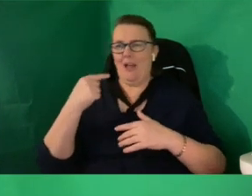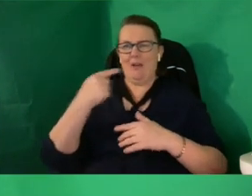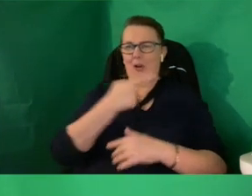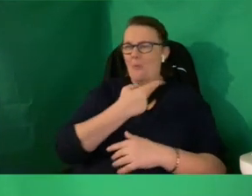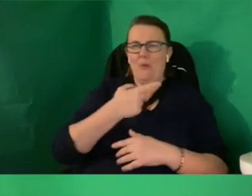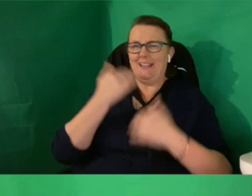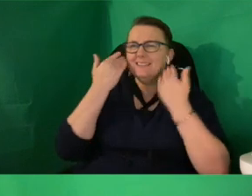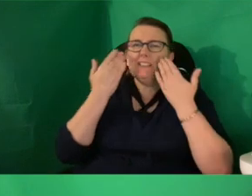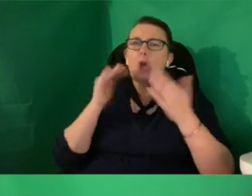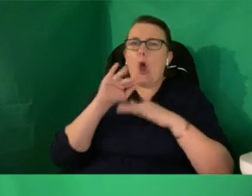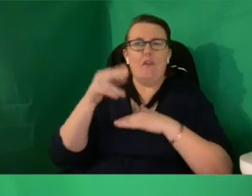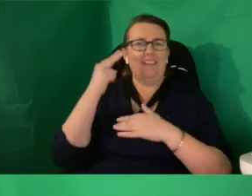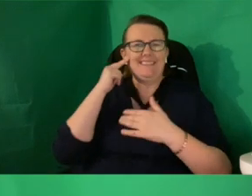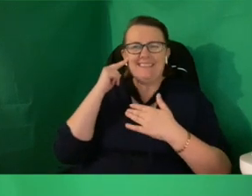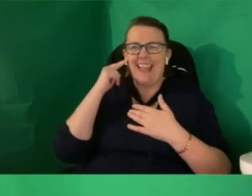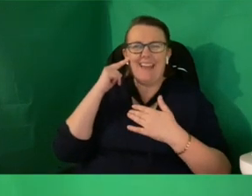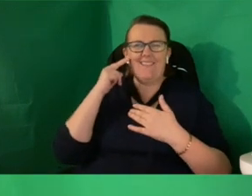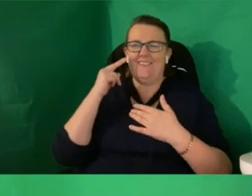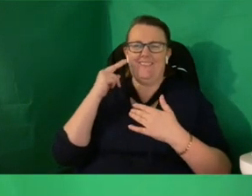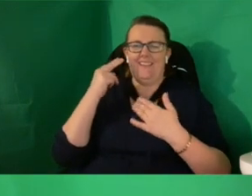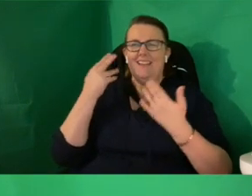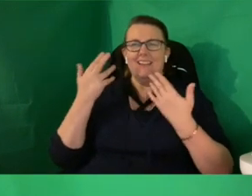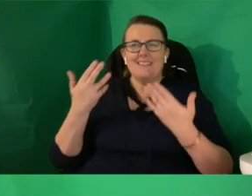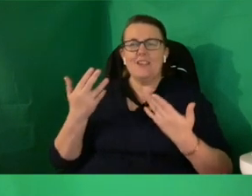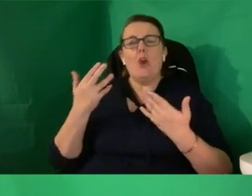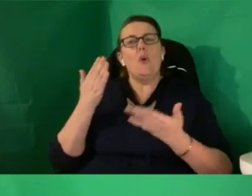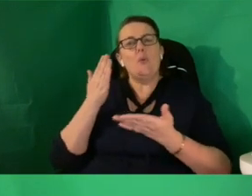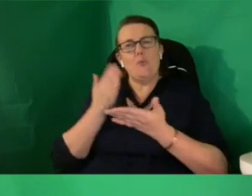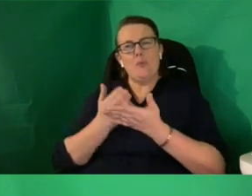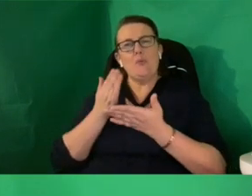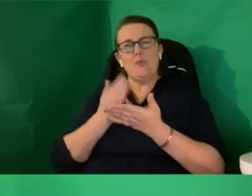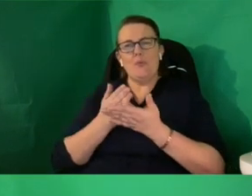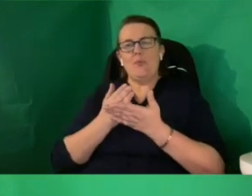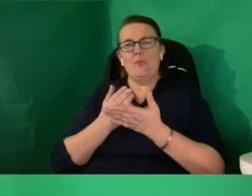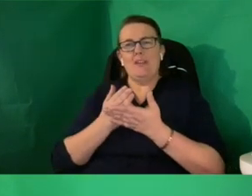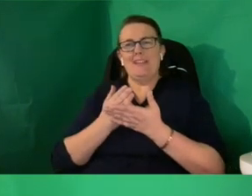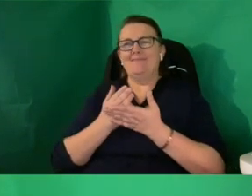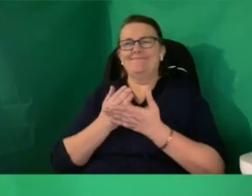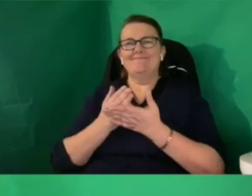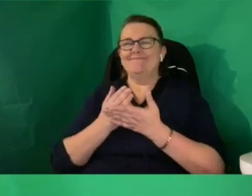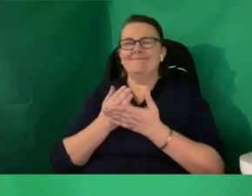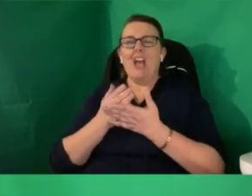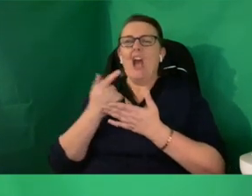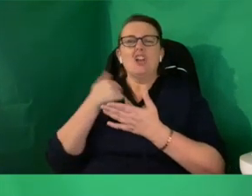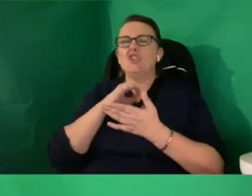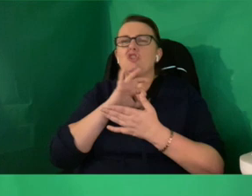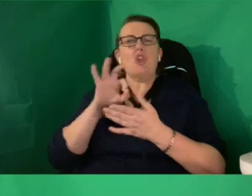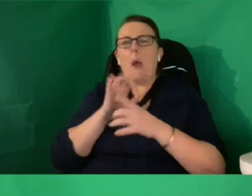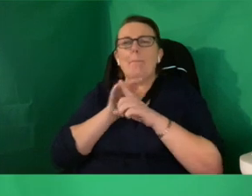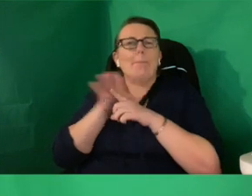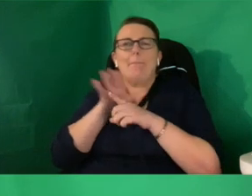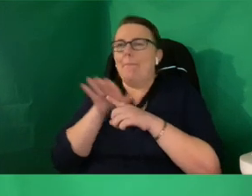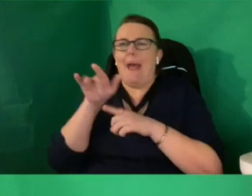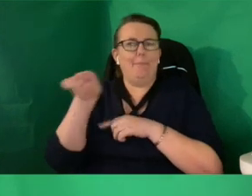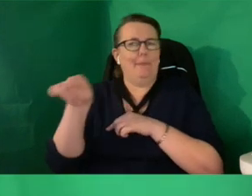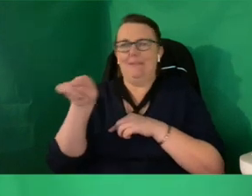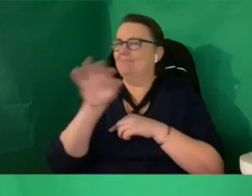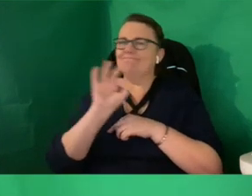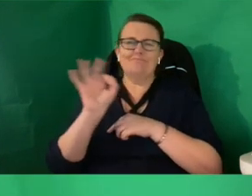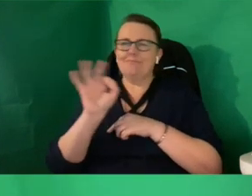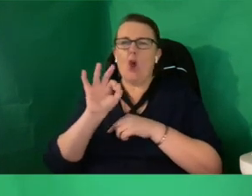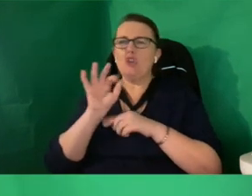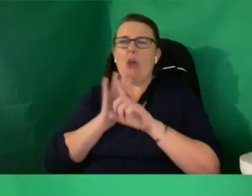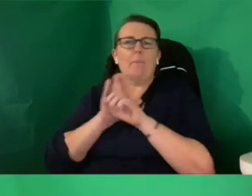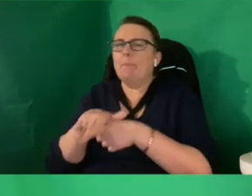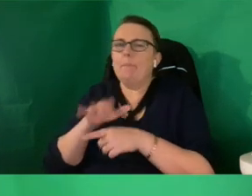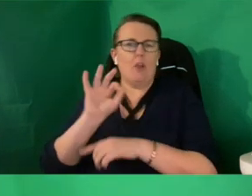know, and what we know now we didn't know then, and I would assume our doctor didn't know either. So